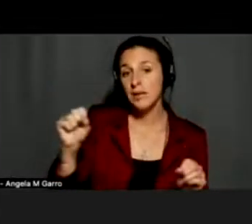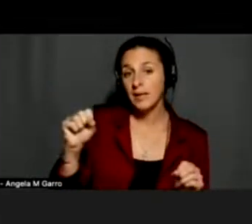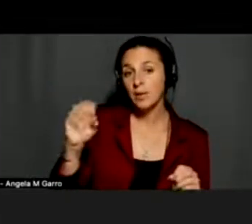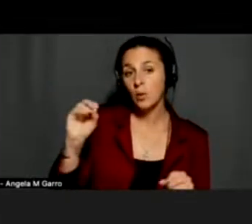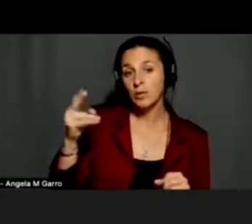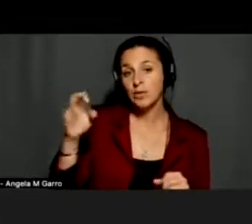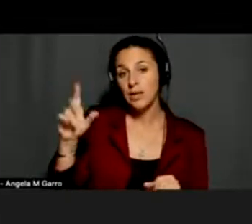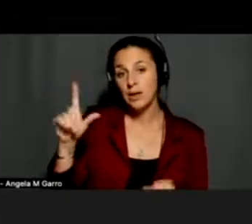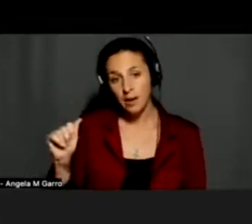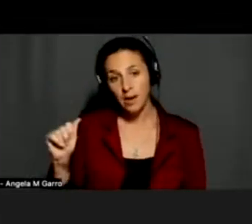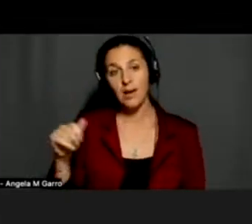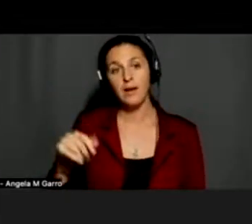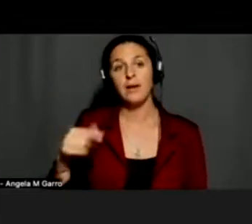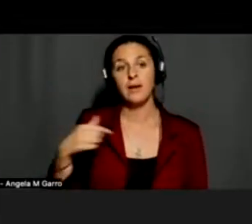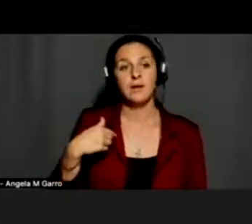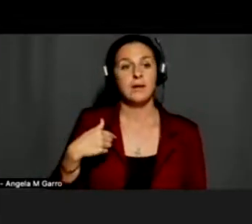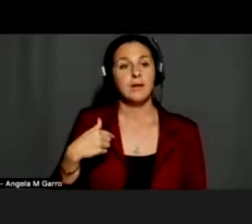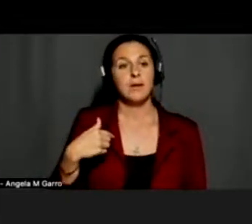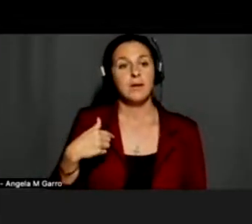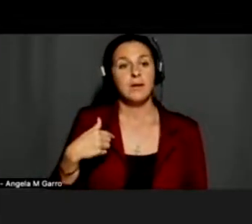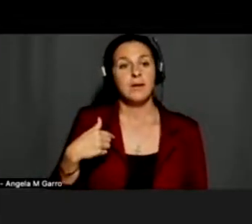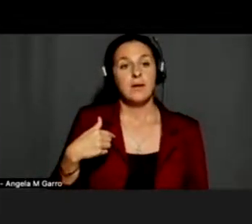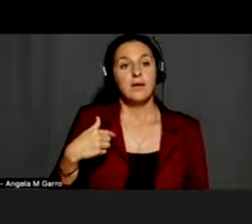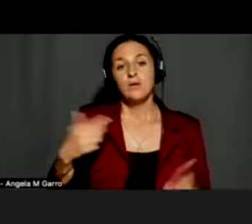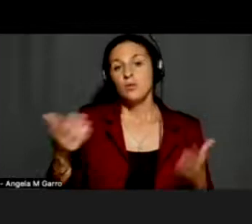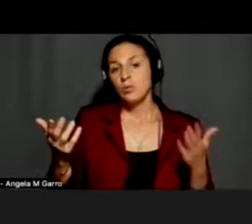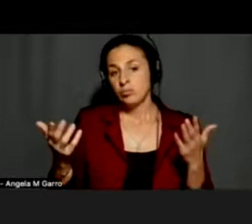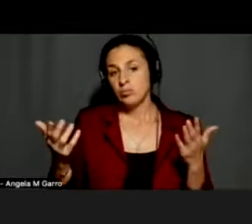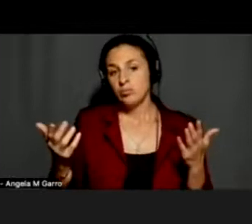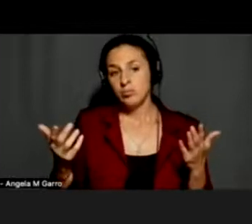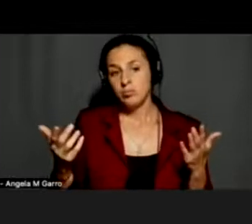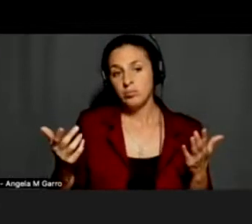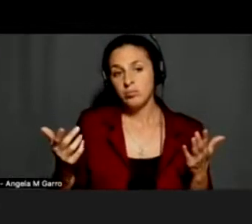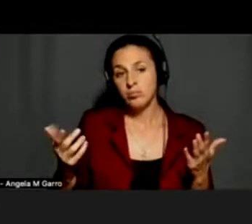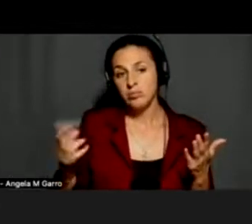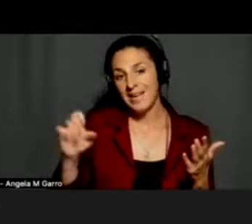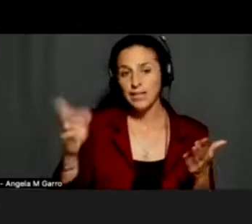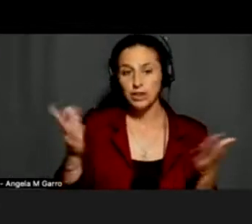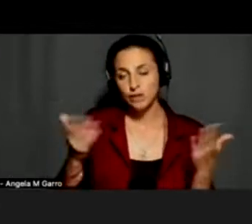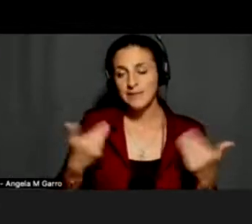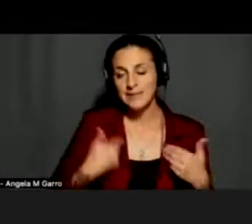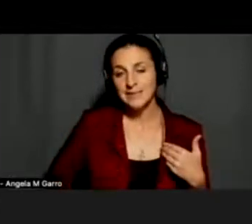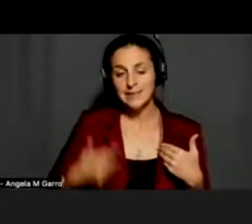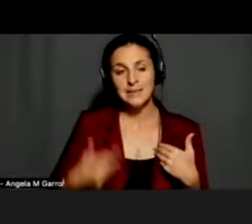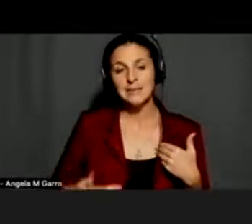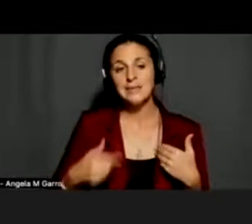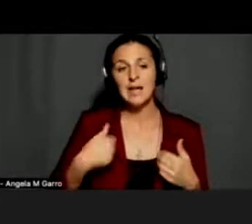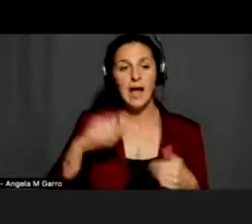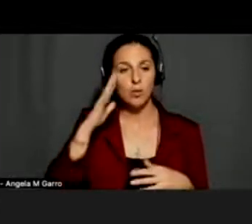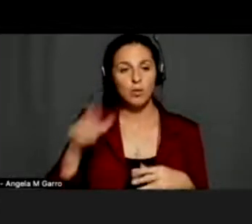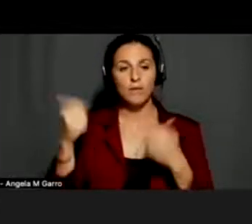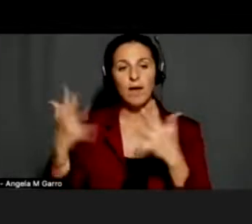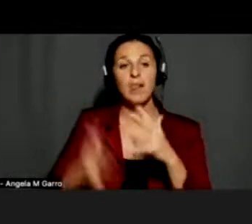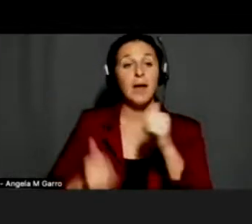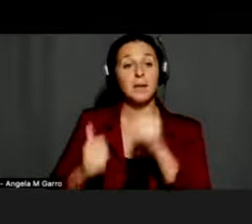Ed Services. I am going to present the update that you have requested